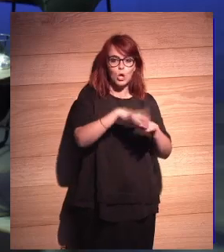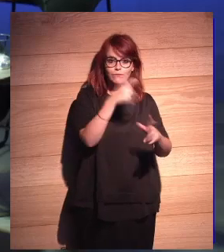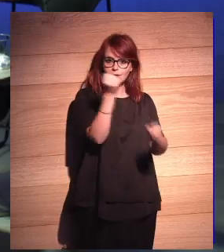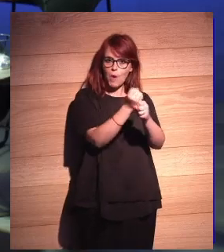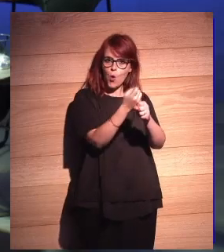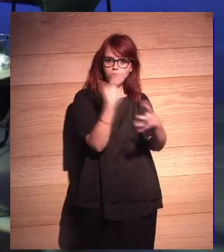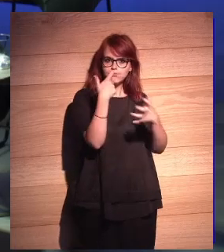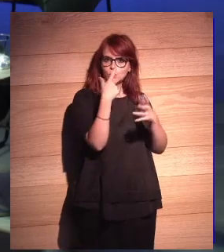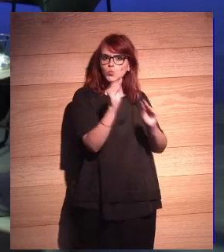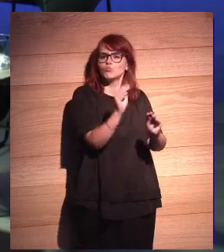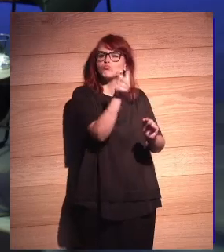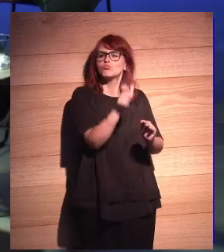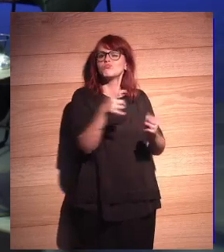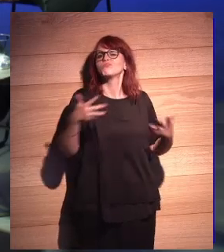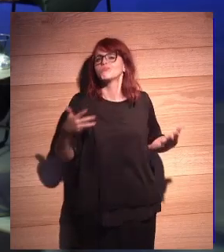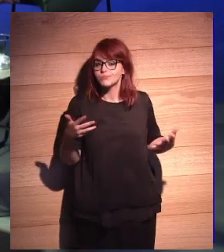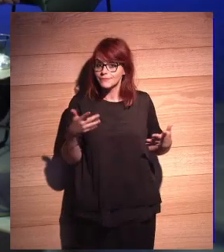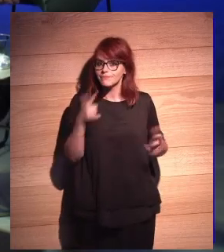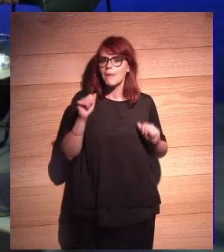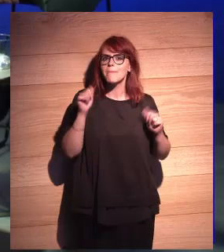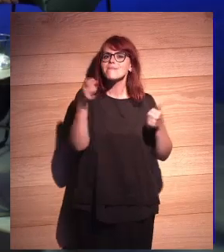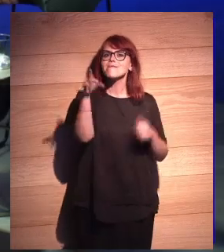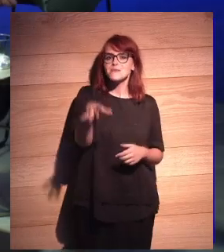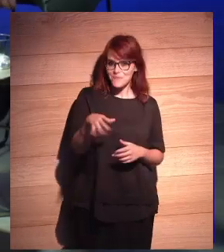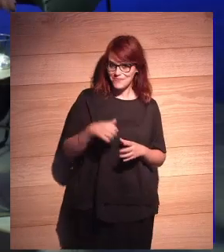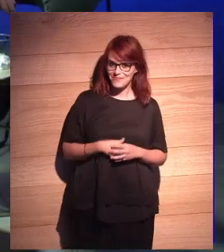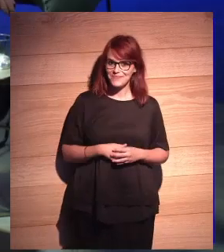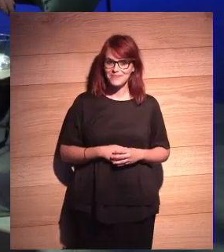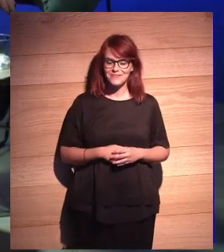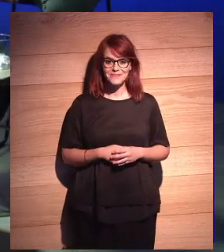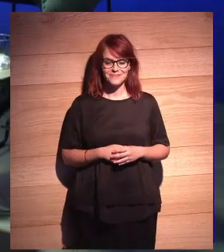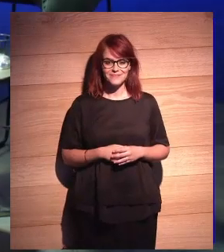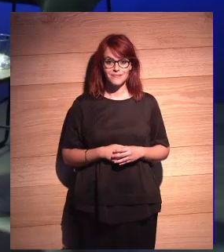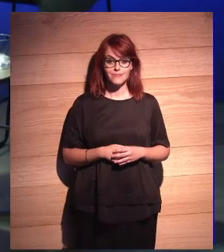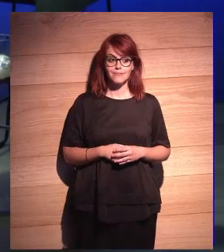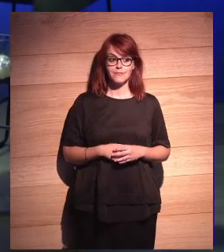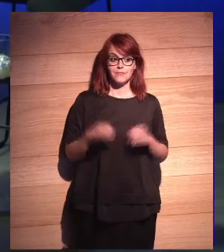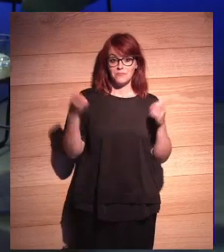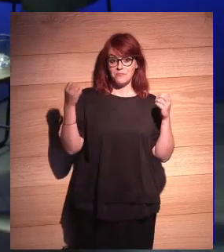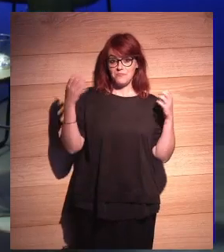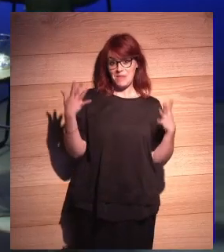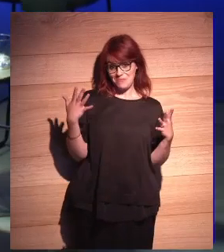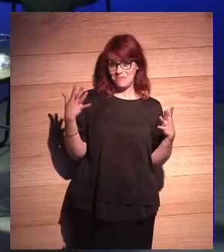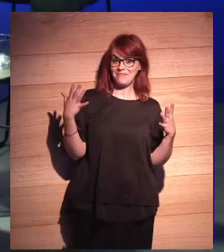value to your artistic work? Whoever wants to start answering?